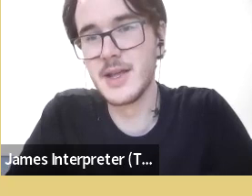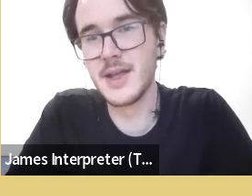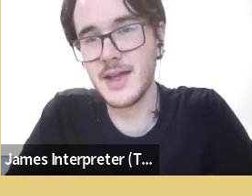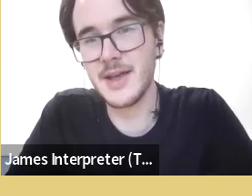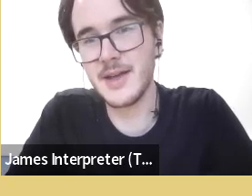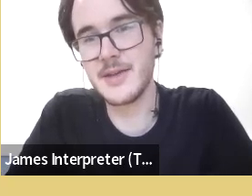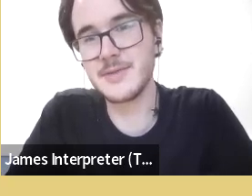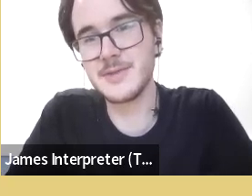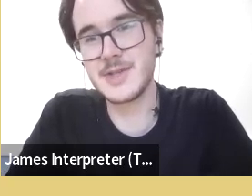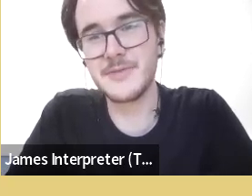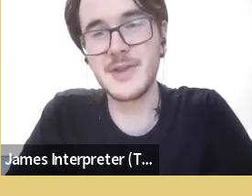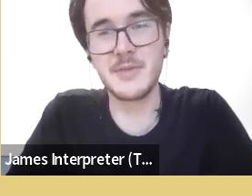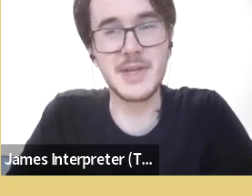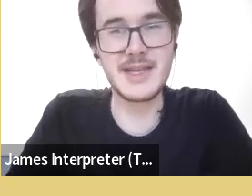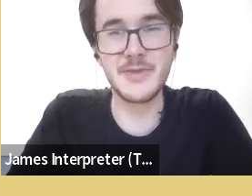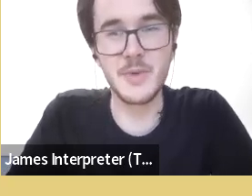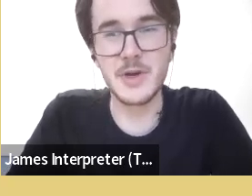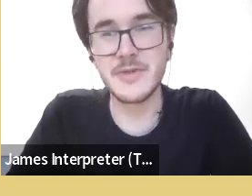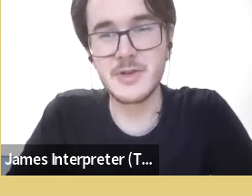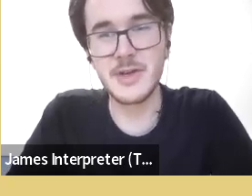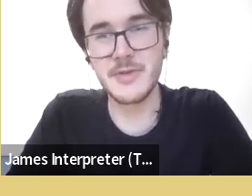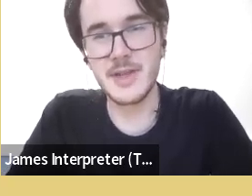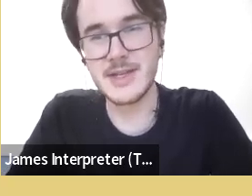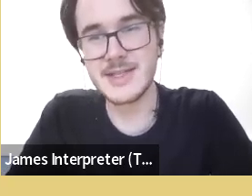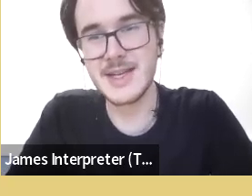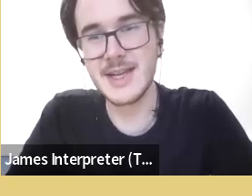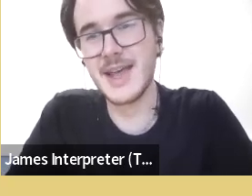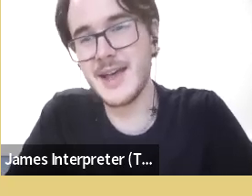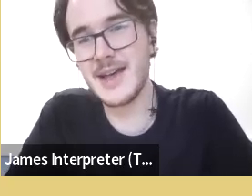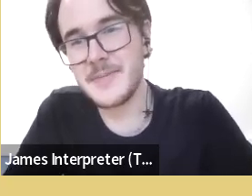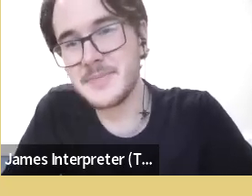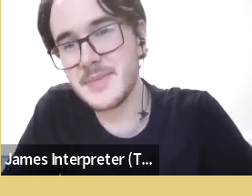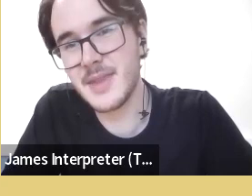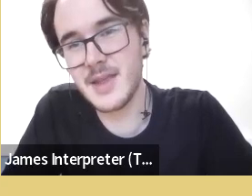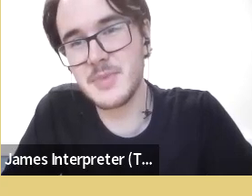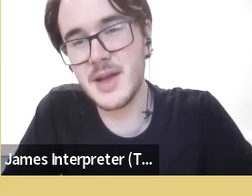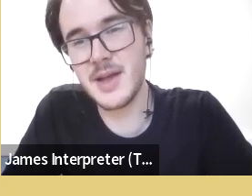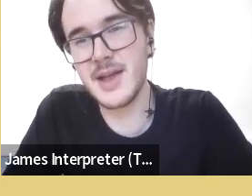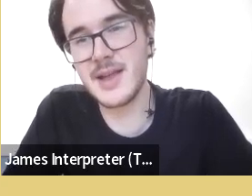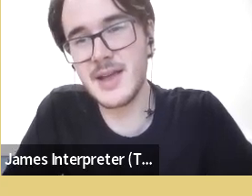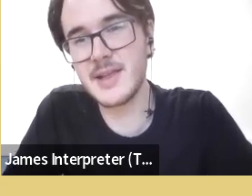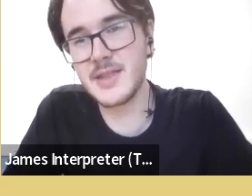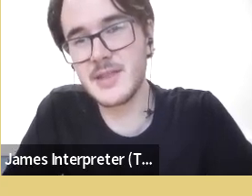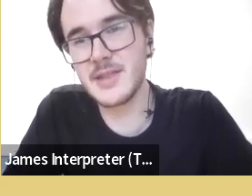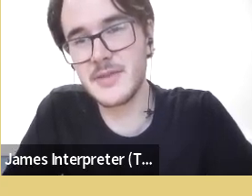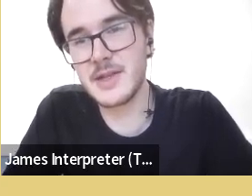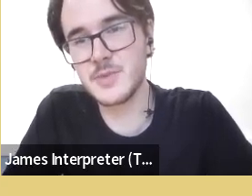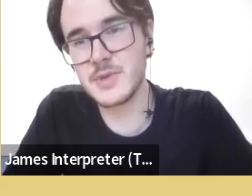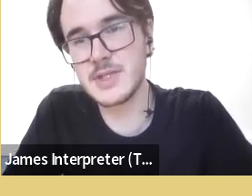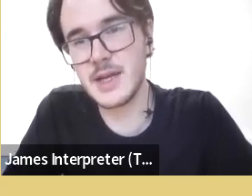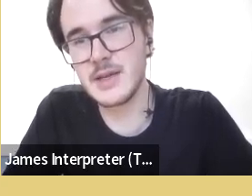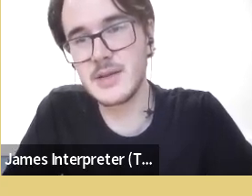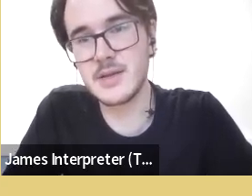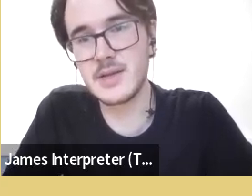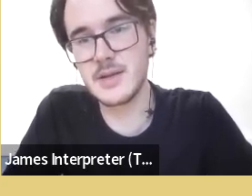word. You have completely different words for the two different things. But I like the fact it's